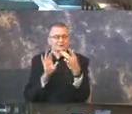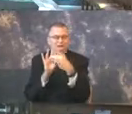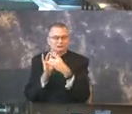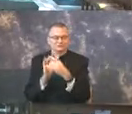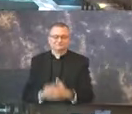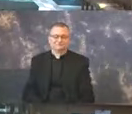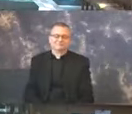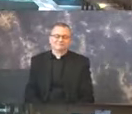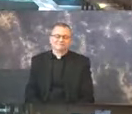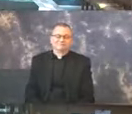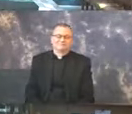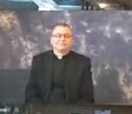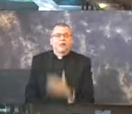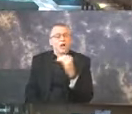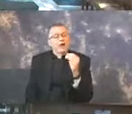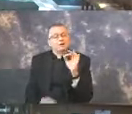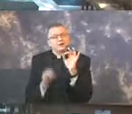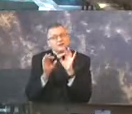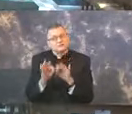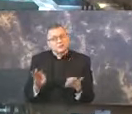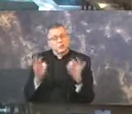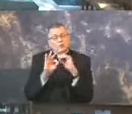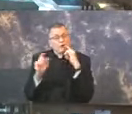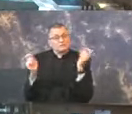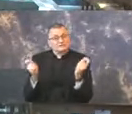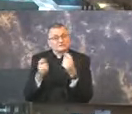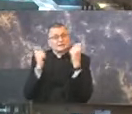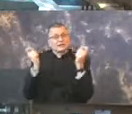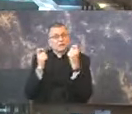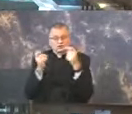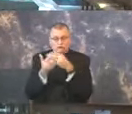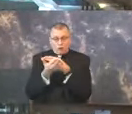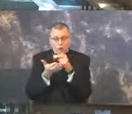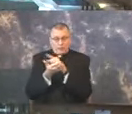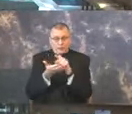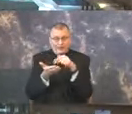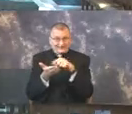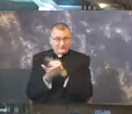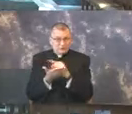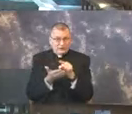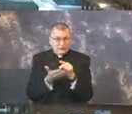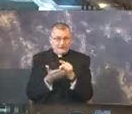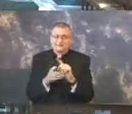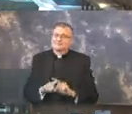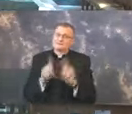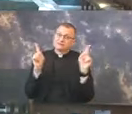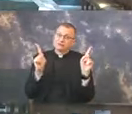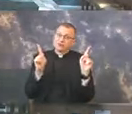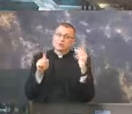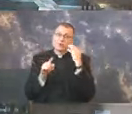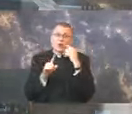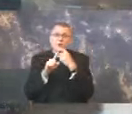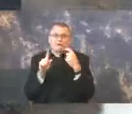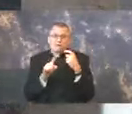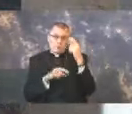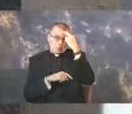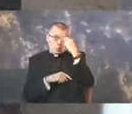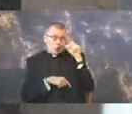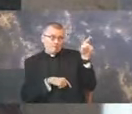In its extraordinary instructions for the celebration of Holy Week this year, the Vatican's Congregation for Divine